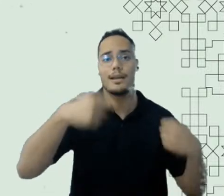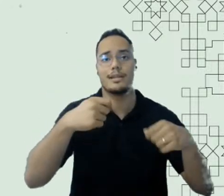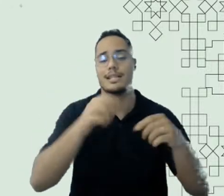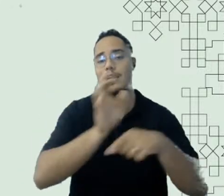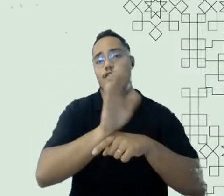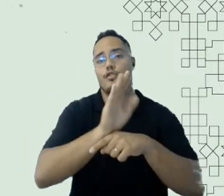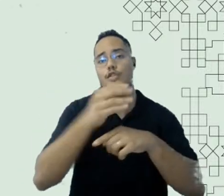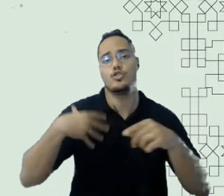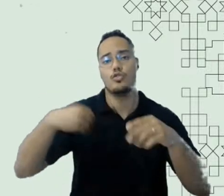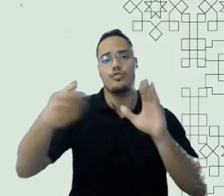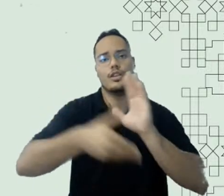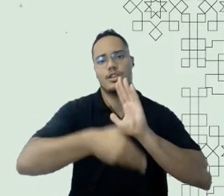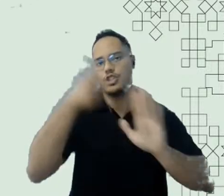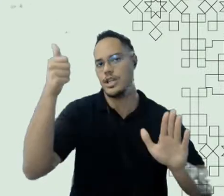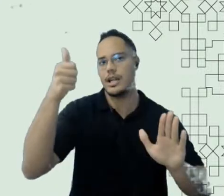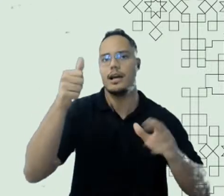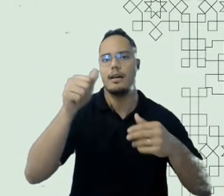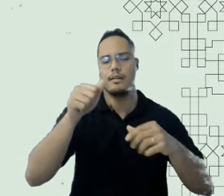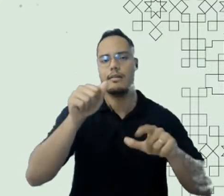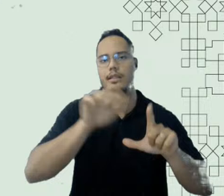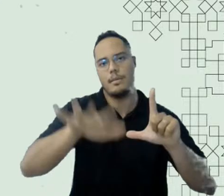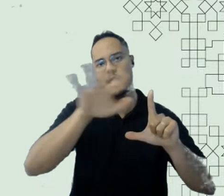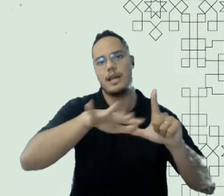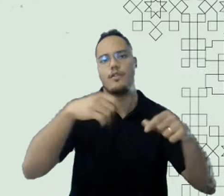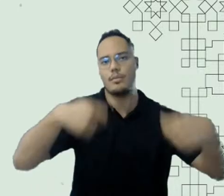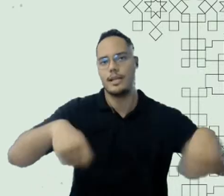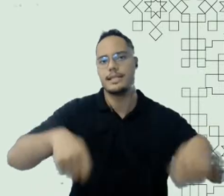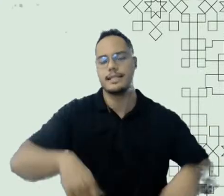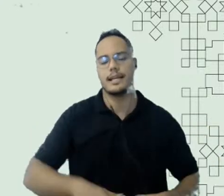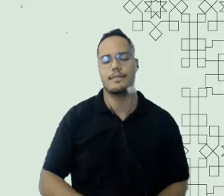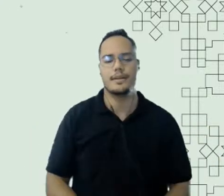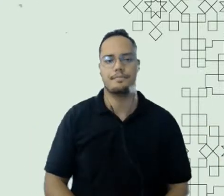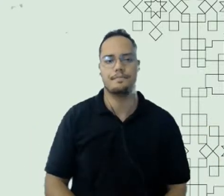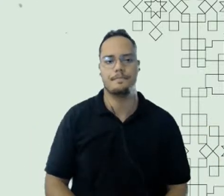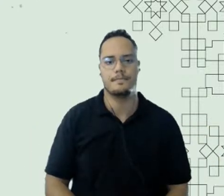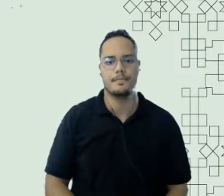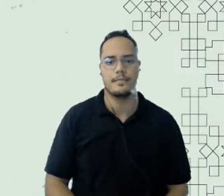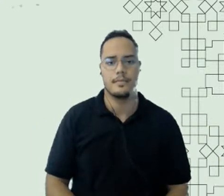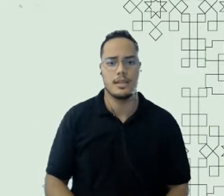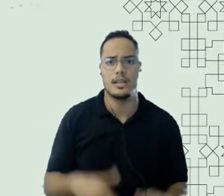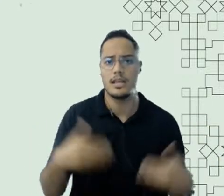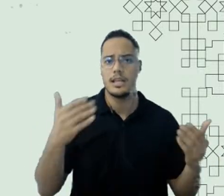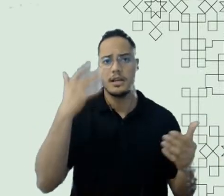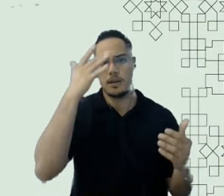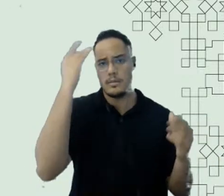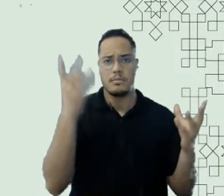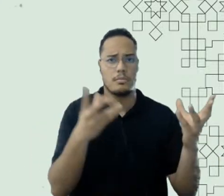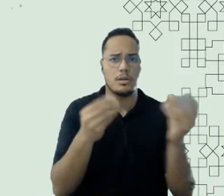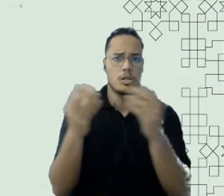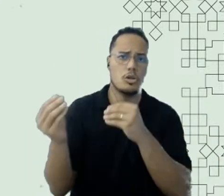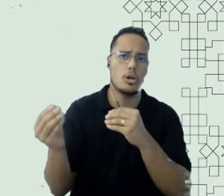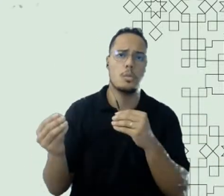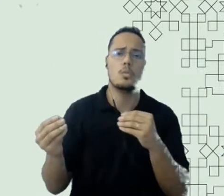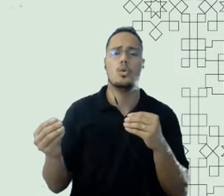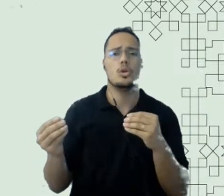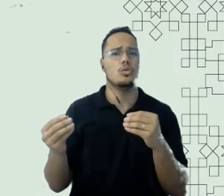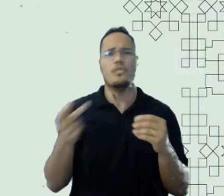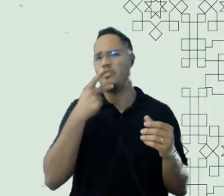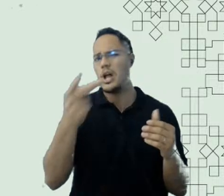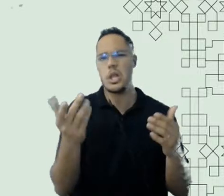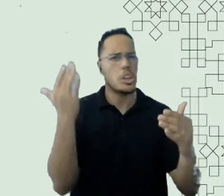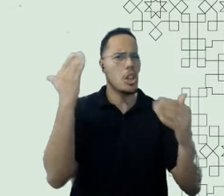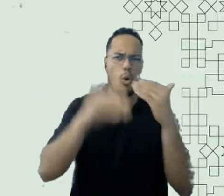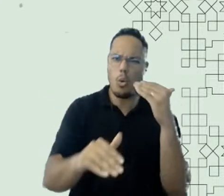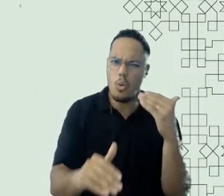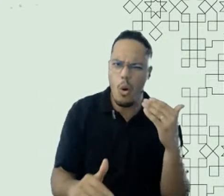to say, I don't agree. This is a fair use. This is, this is not under copyright. And I want to show how my